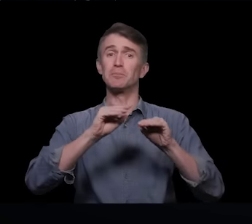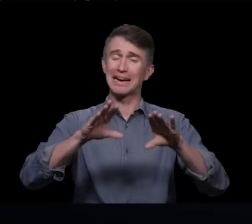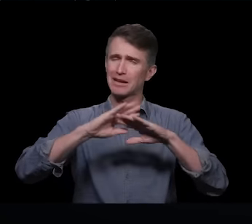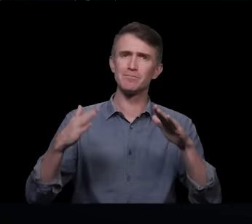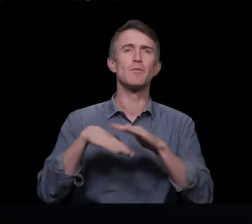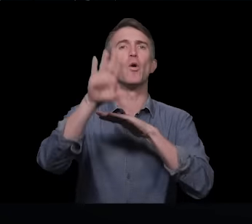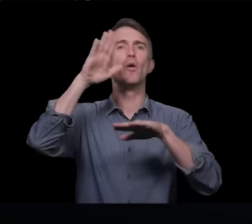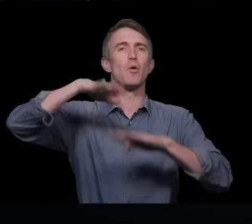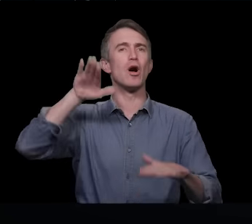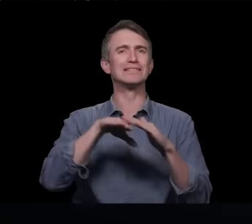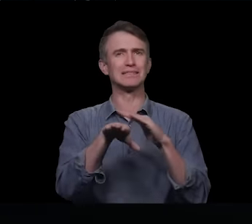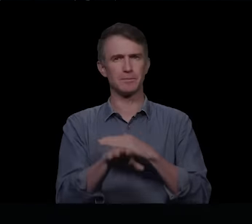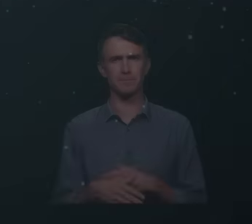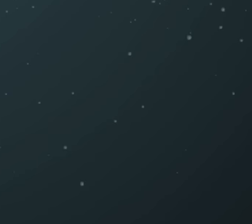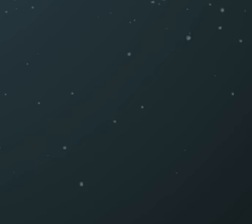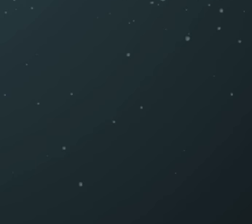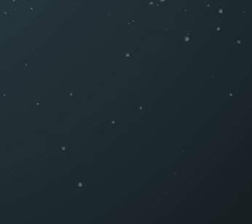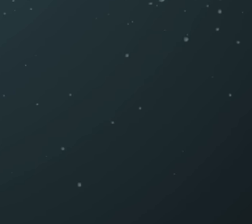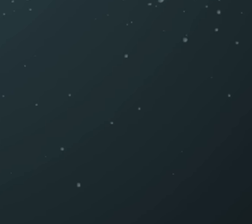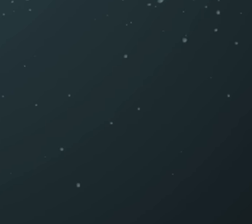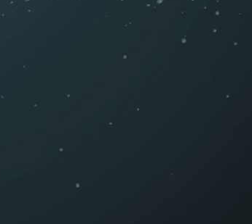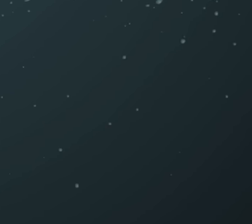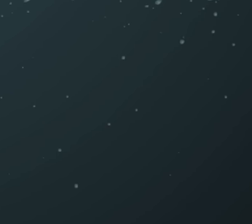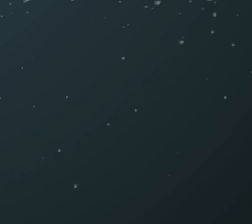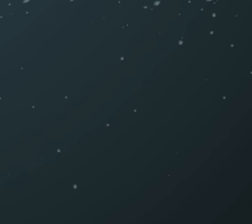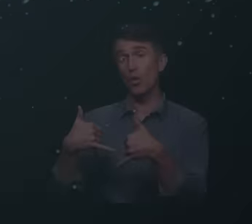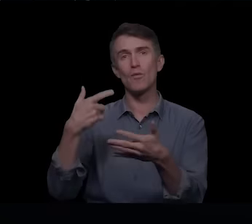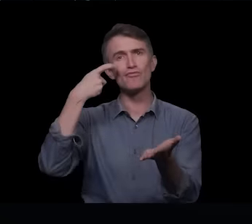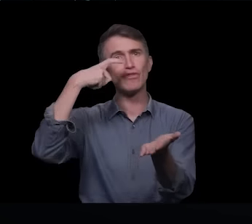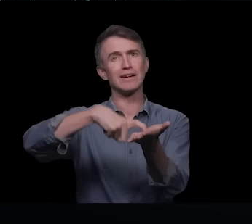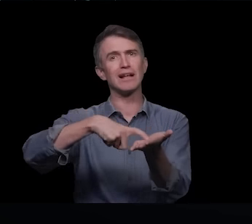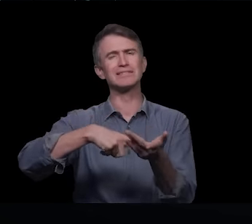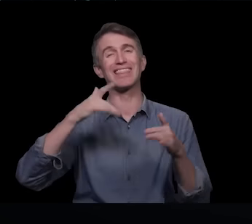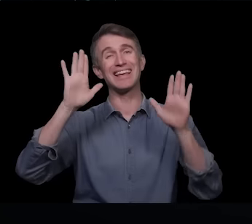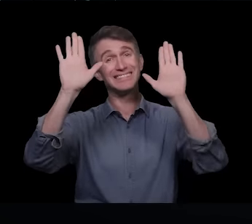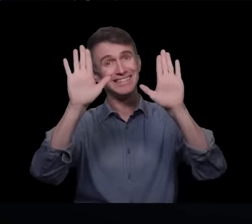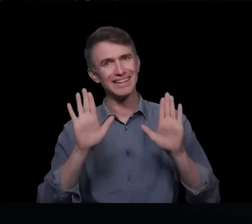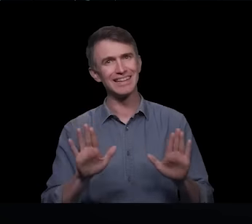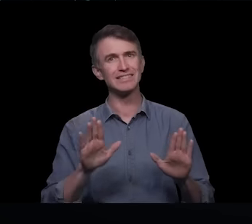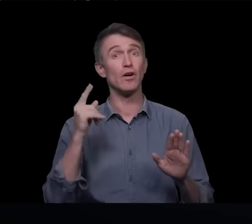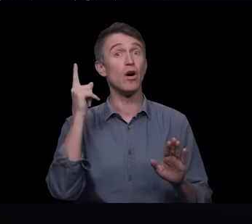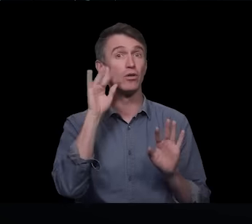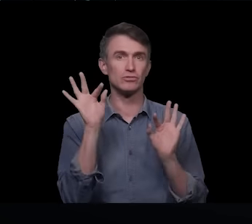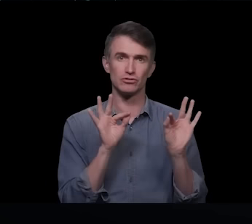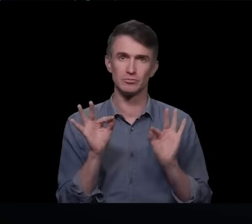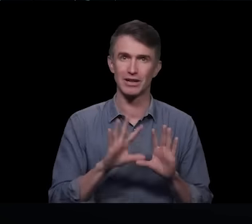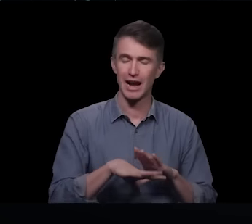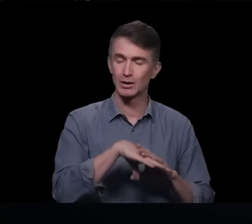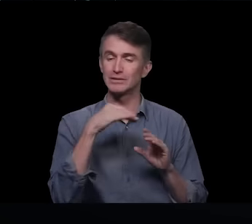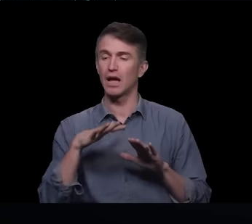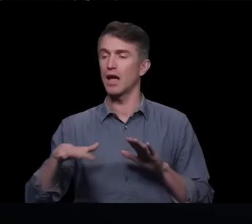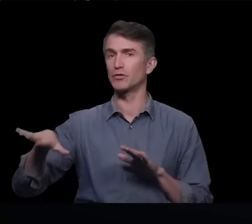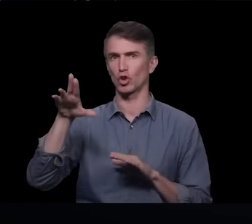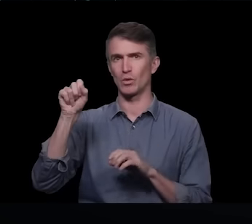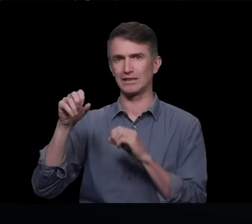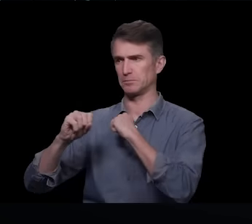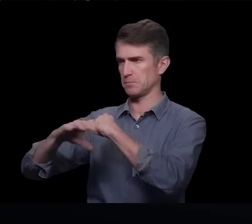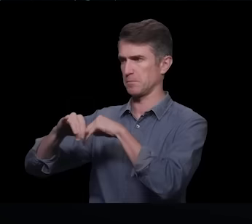to make media more accessible. A middle-aged man with a mustache and goatee. This award recognizes excellence in